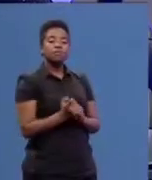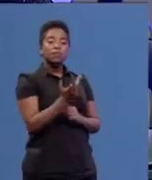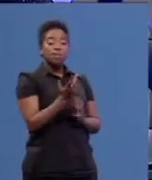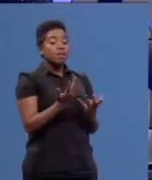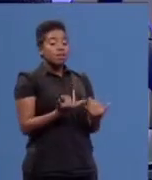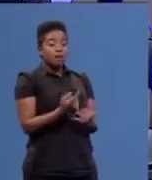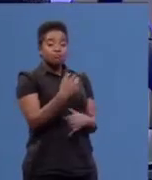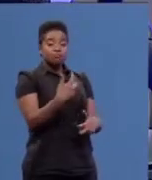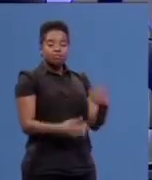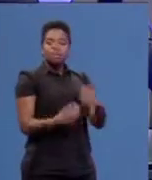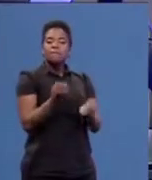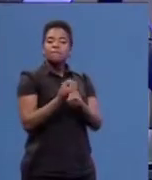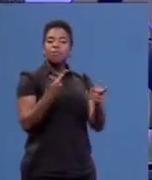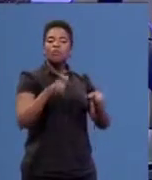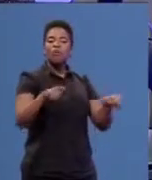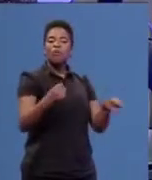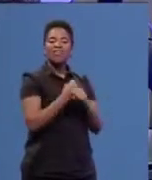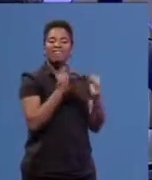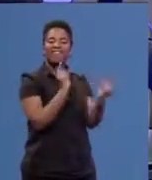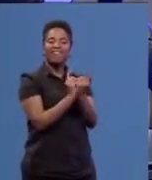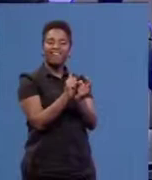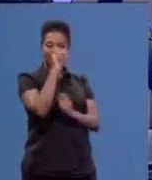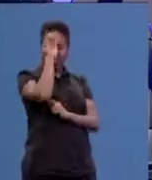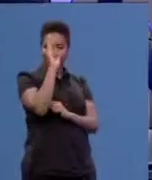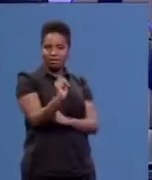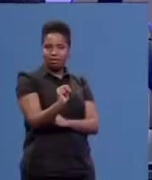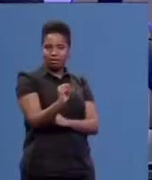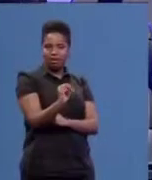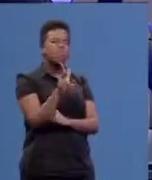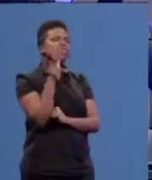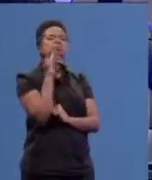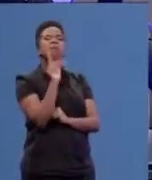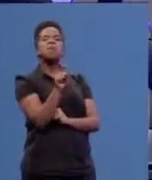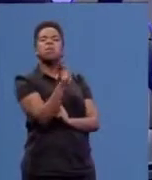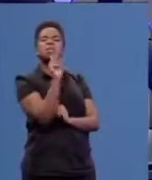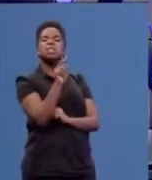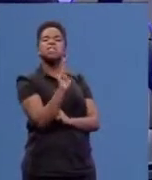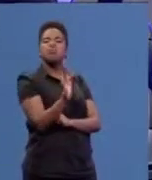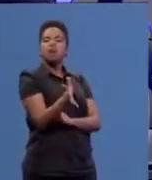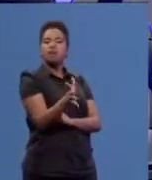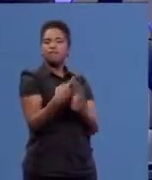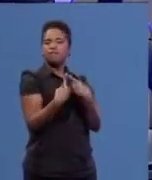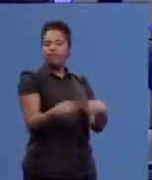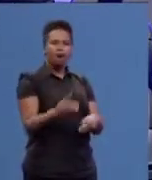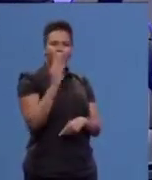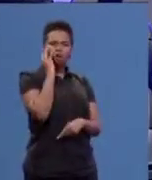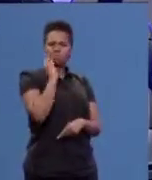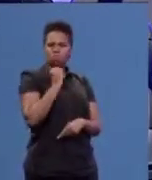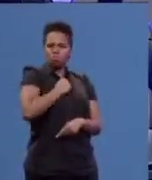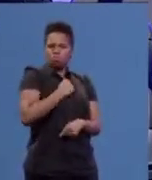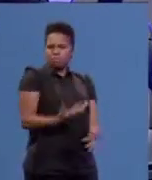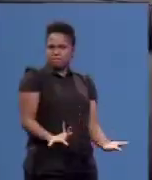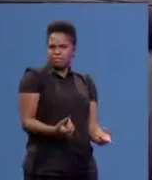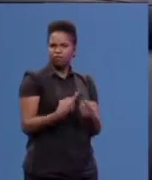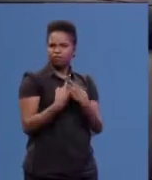that abaninzi bethu zange sambona utata. Ayingumuntu osimaziyo, ayingotamkhulu, ayingomalume, ayingotanci. So sizila njani